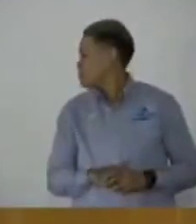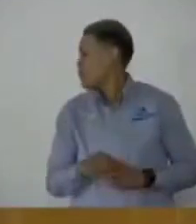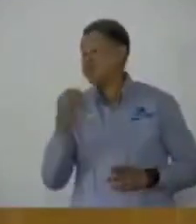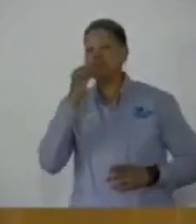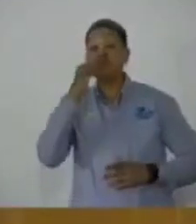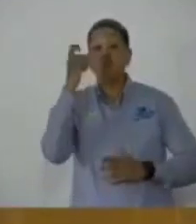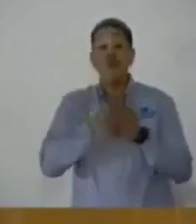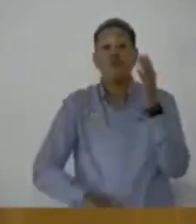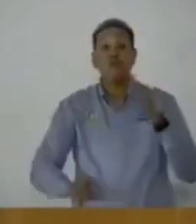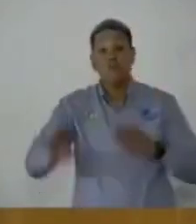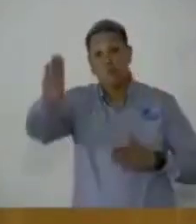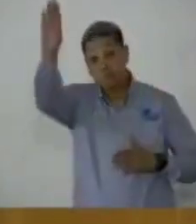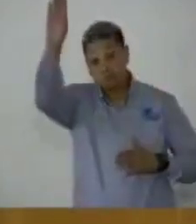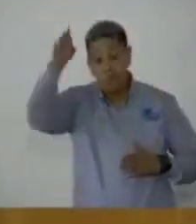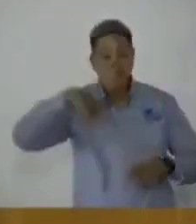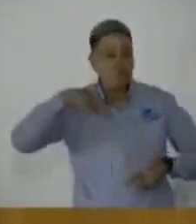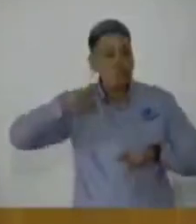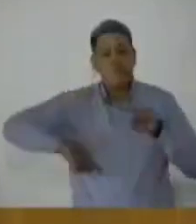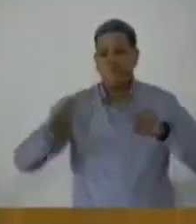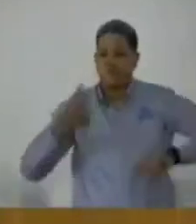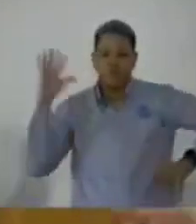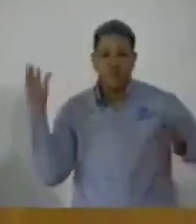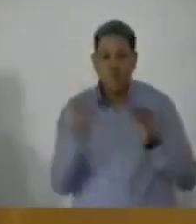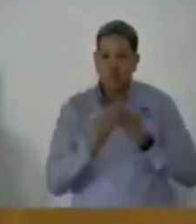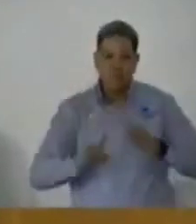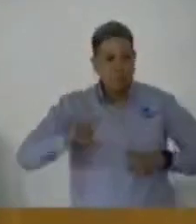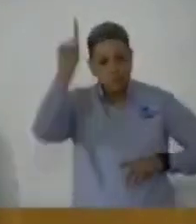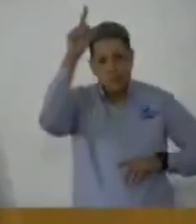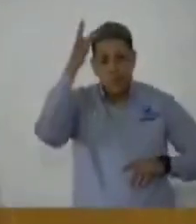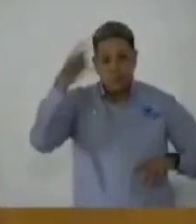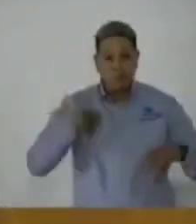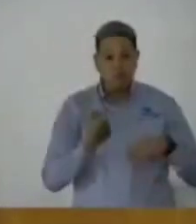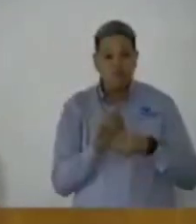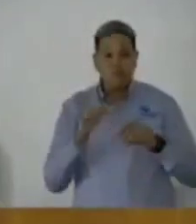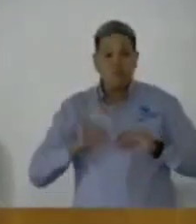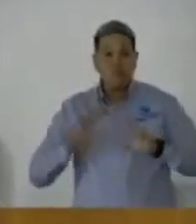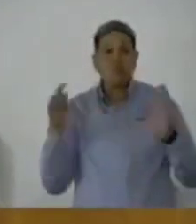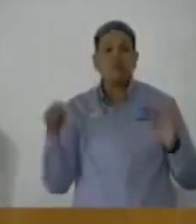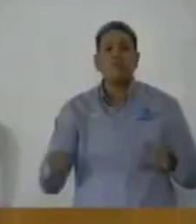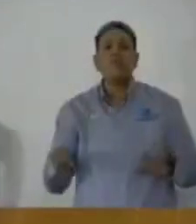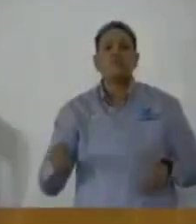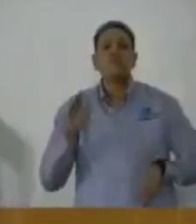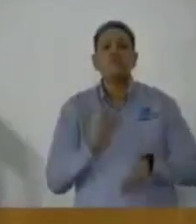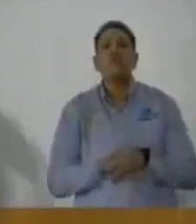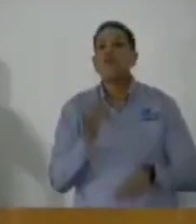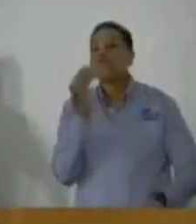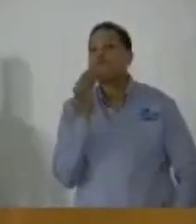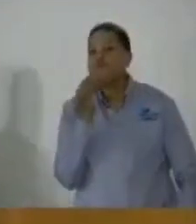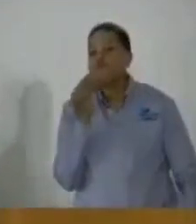inflation. Now we can use total inflation because I made it clear that this was on food.